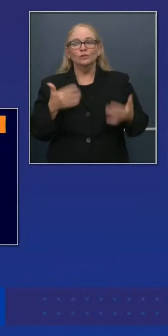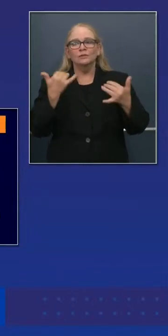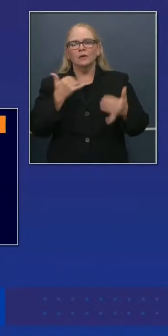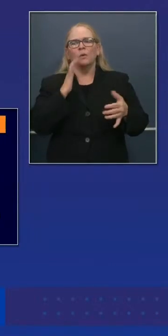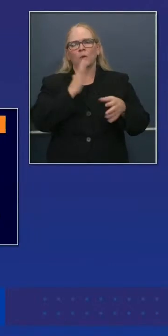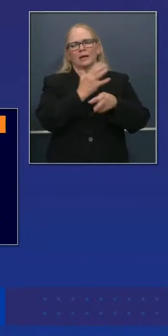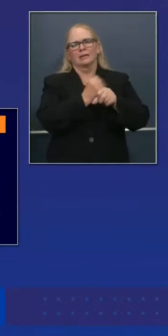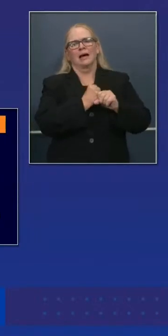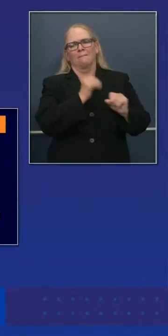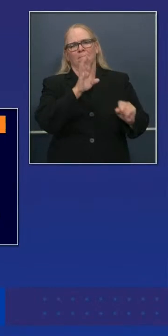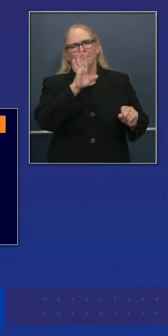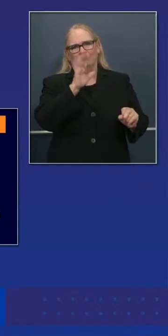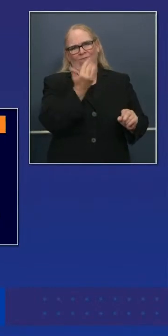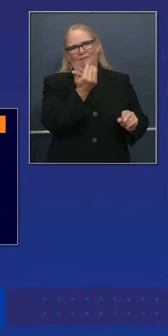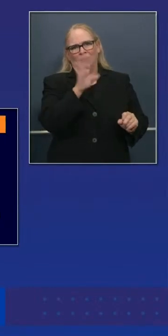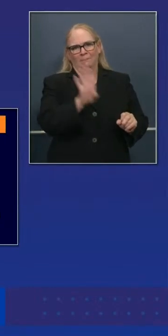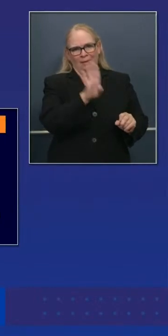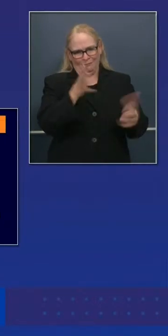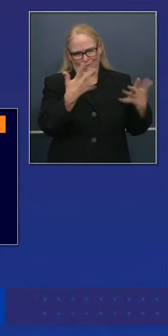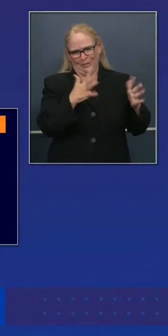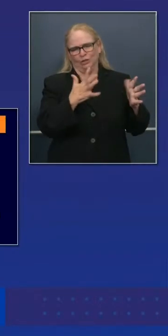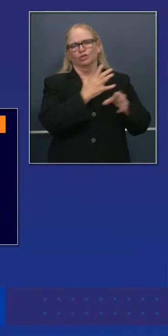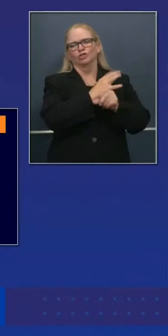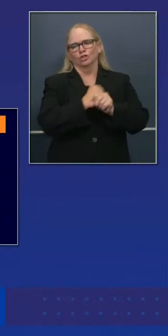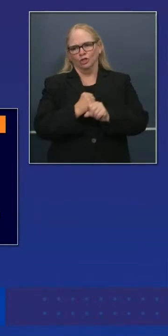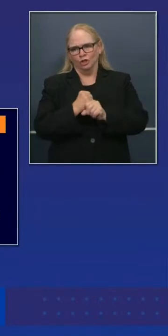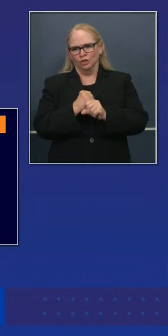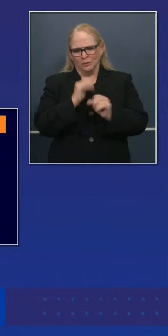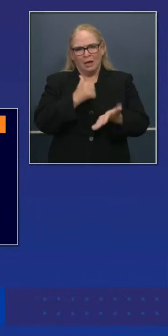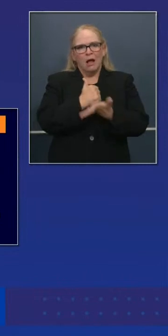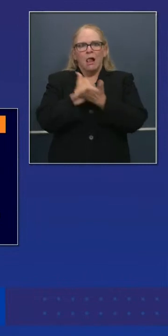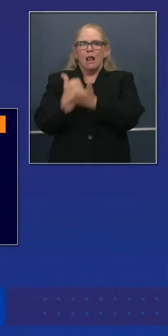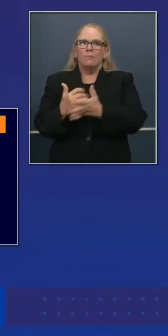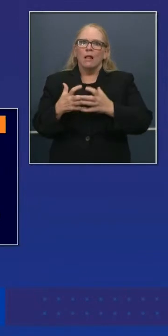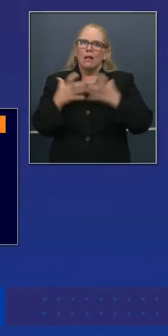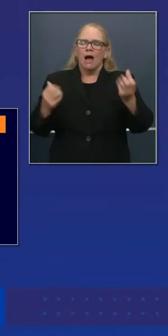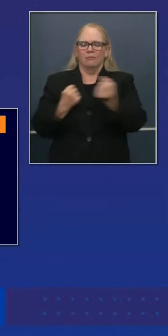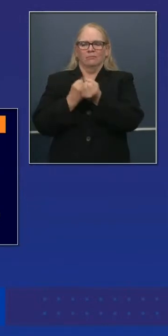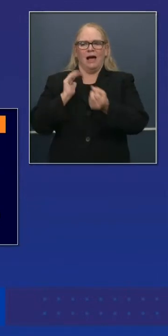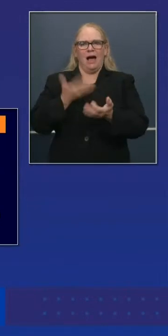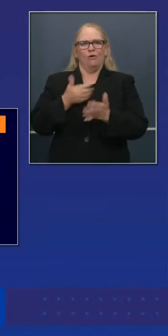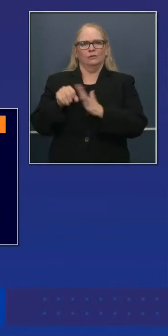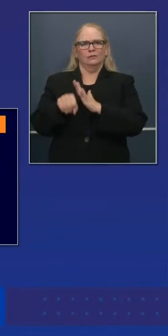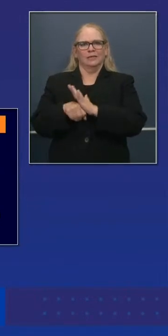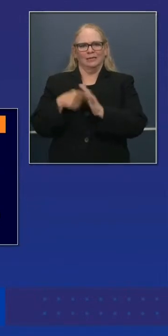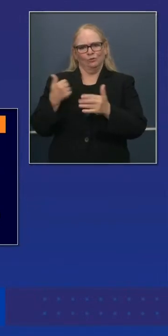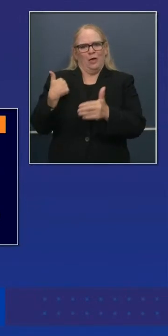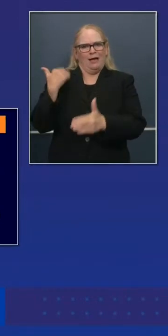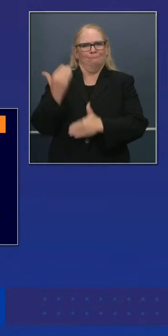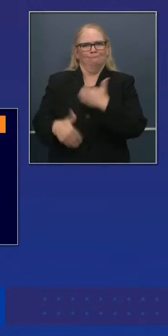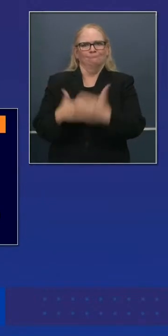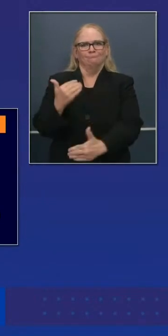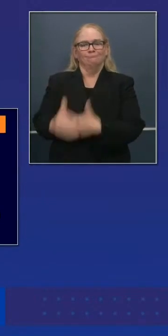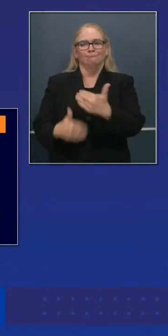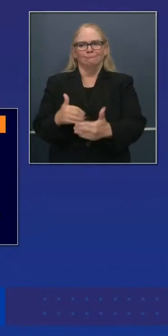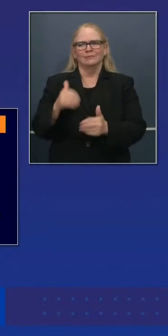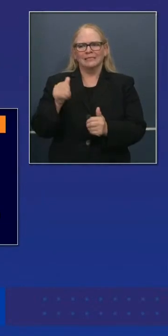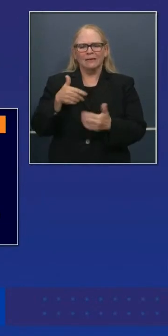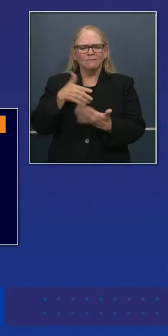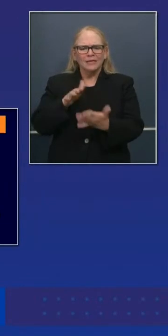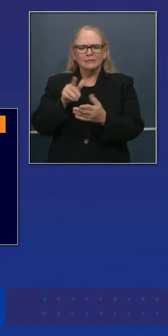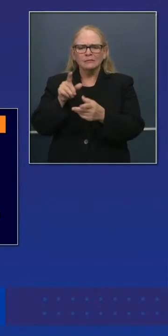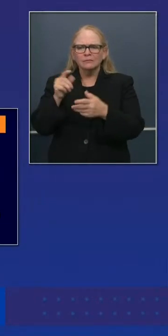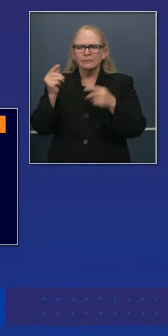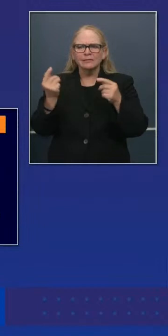that support, which has been foundational and instrumental in our ability to address some of the most vexing